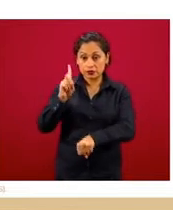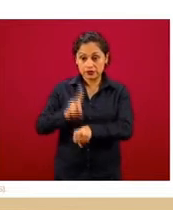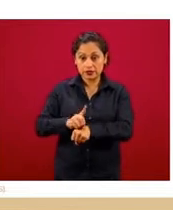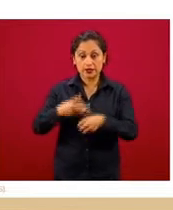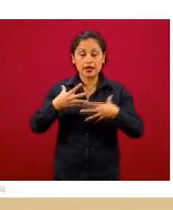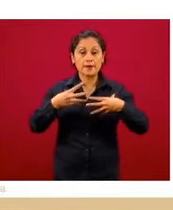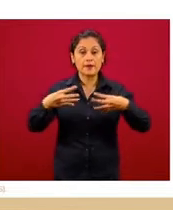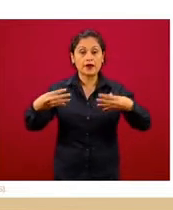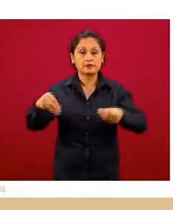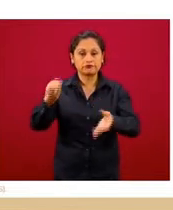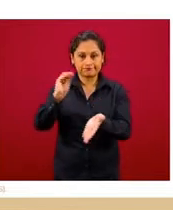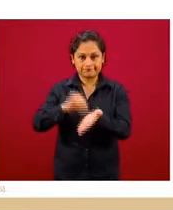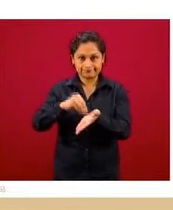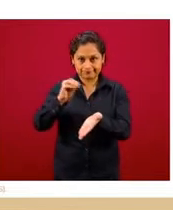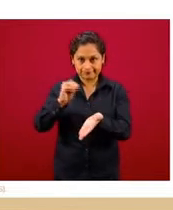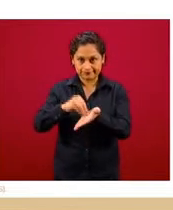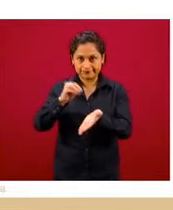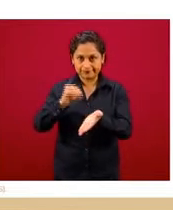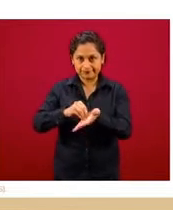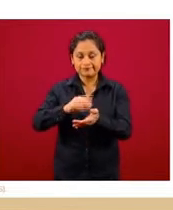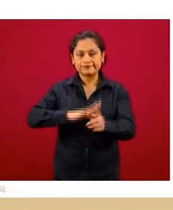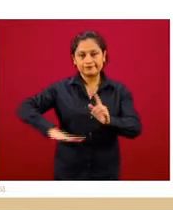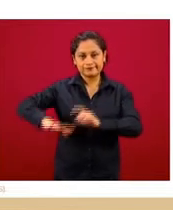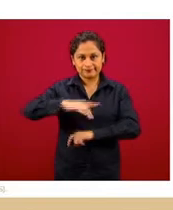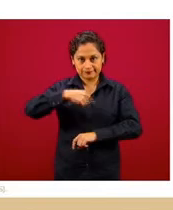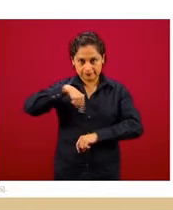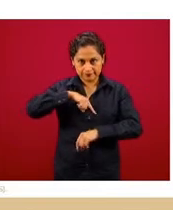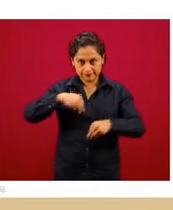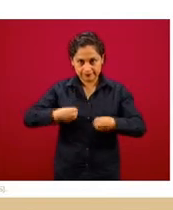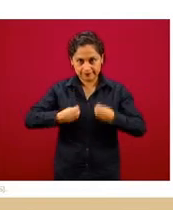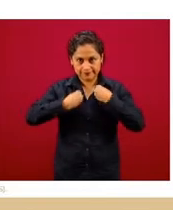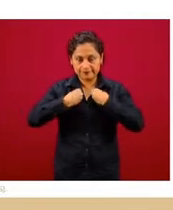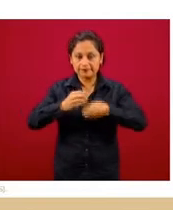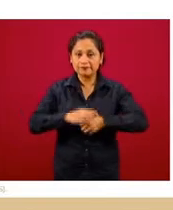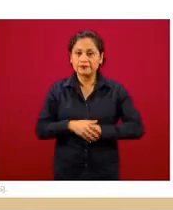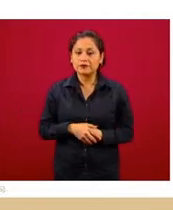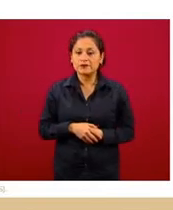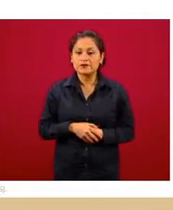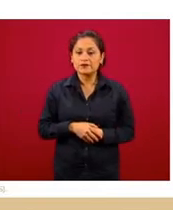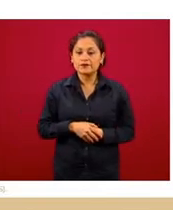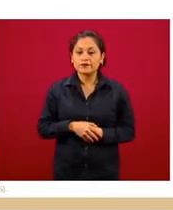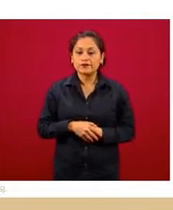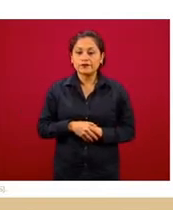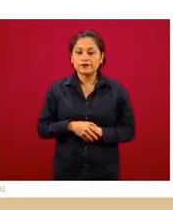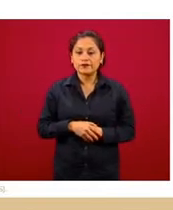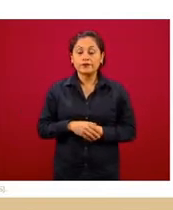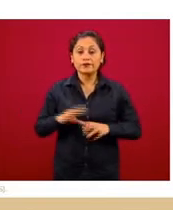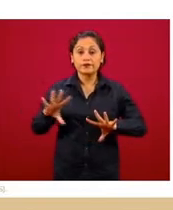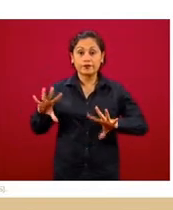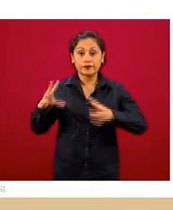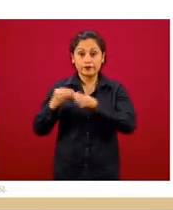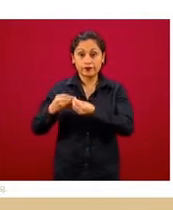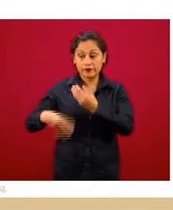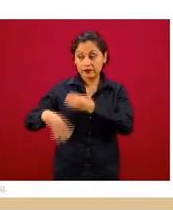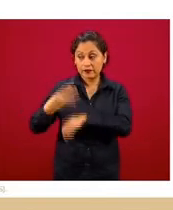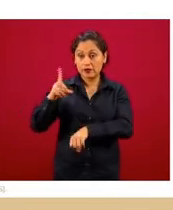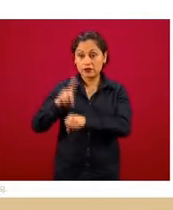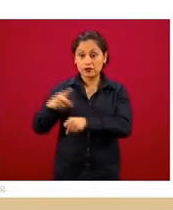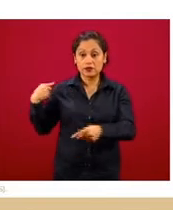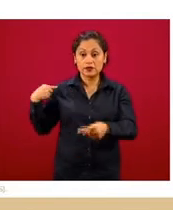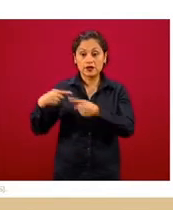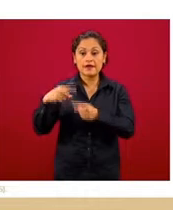days. This represents the active pandemic in our area. This is the total cases over the last 14